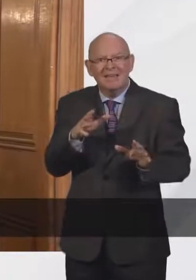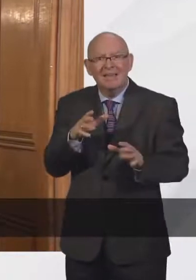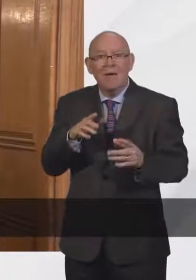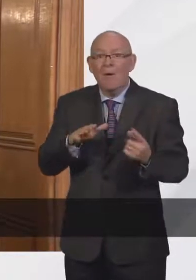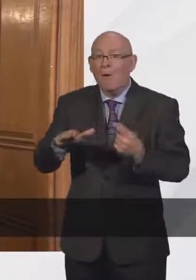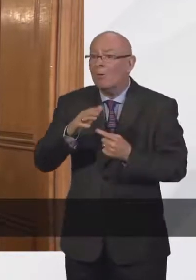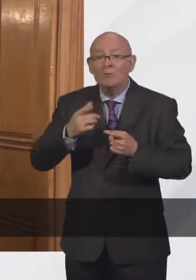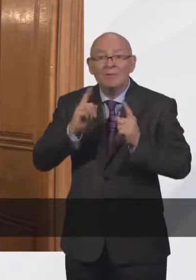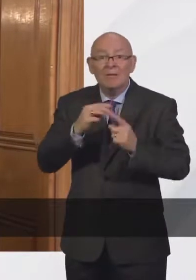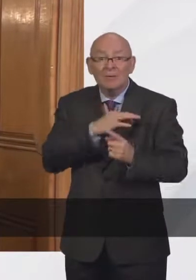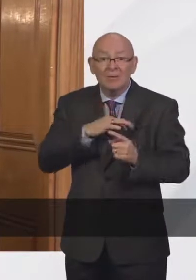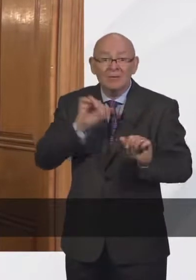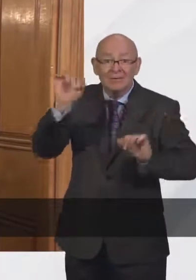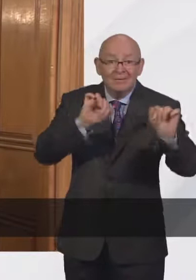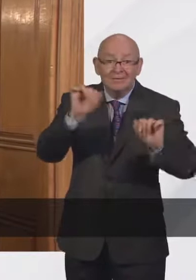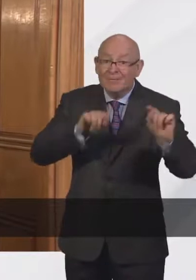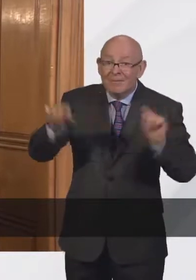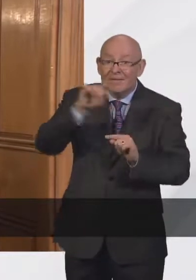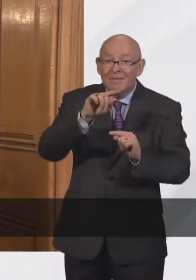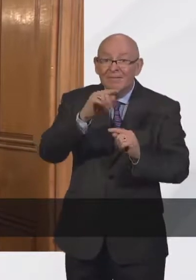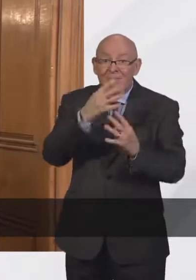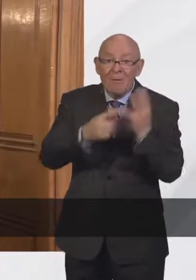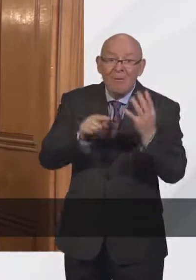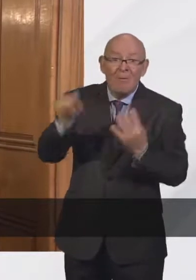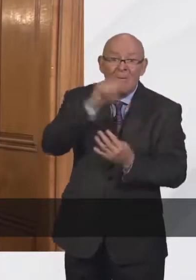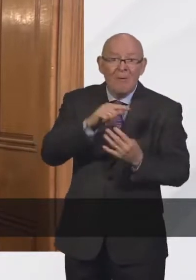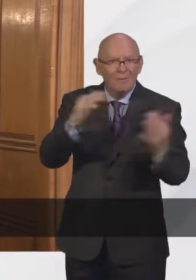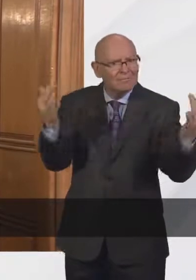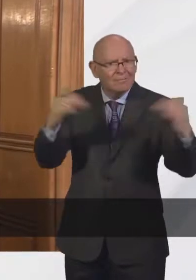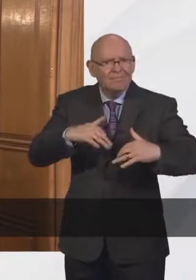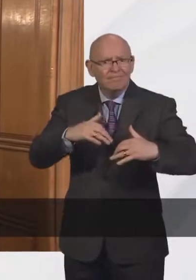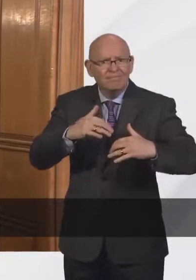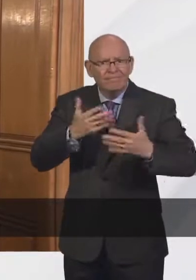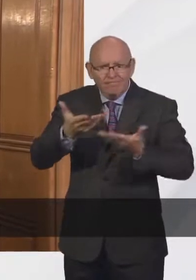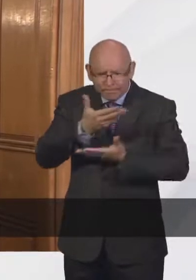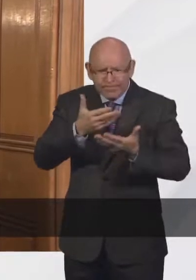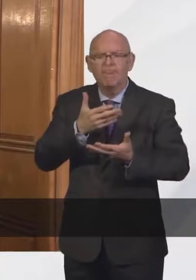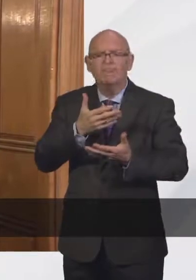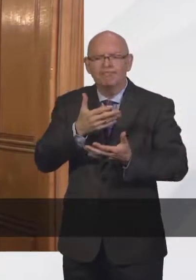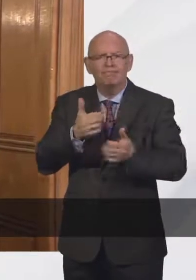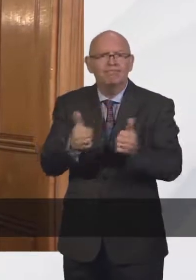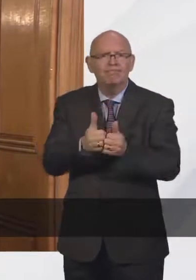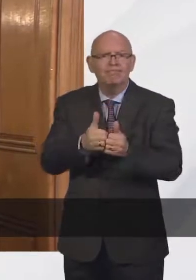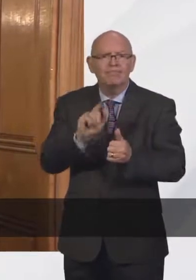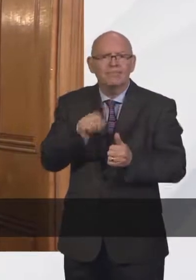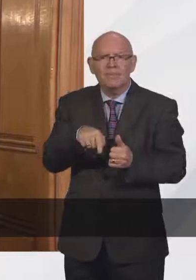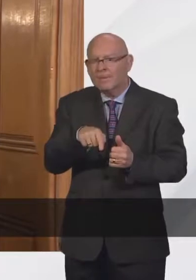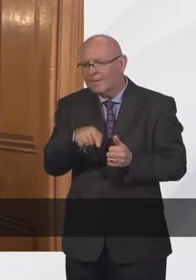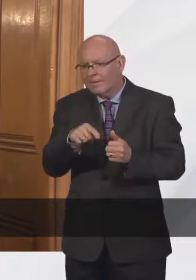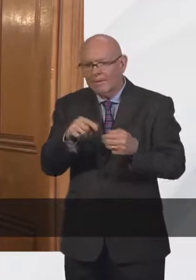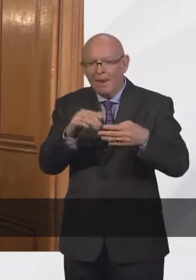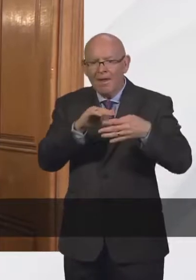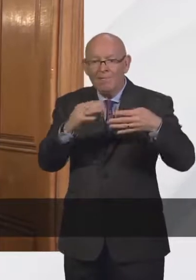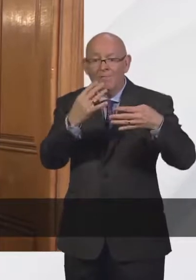might sometimes pick up from some of the way it is presented across the scene, and I've no doubt that the